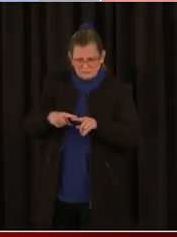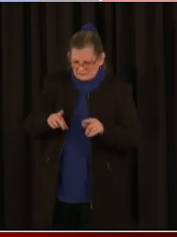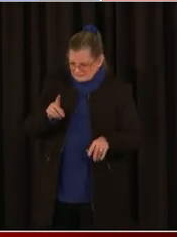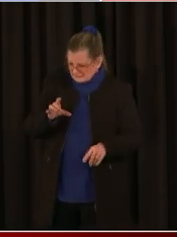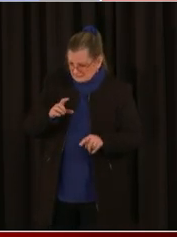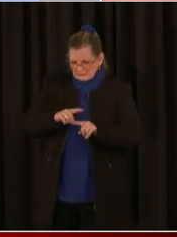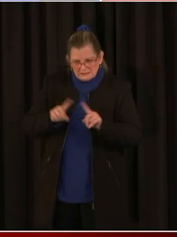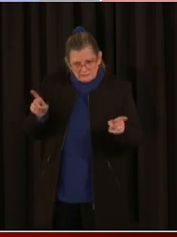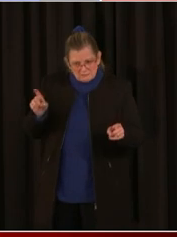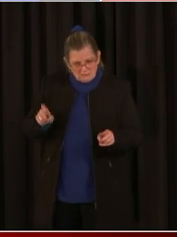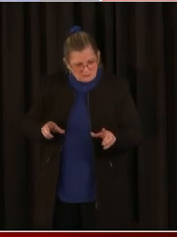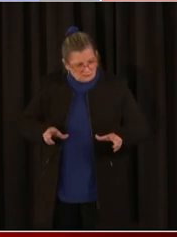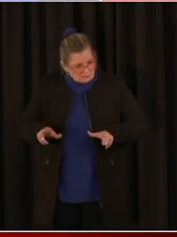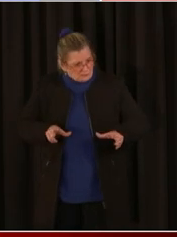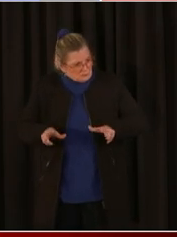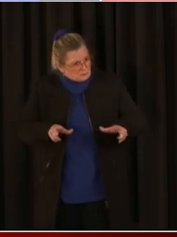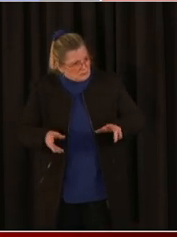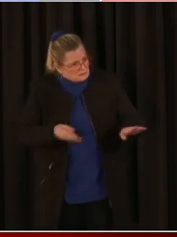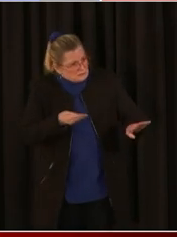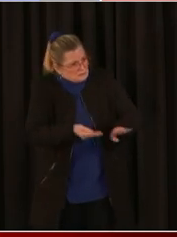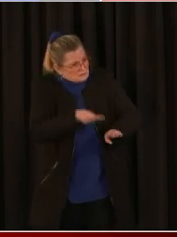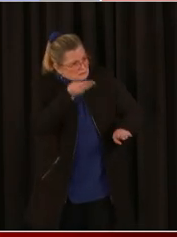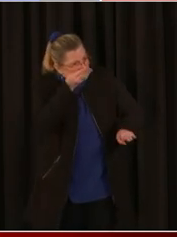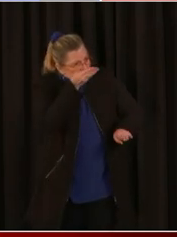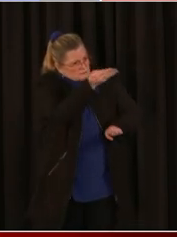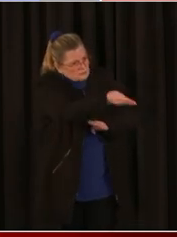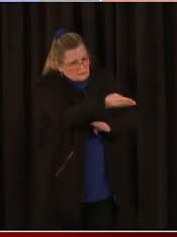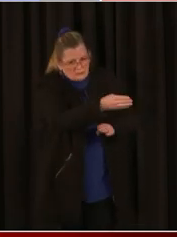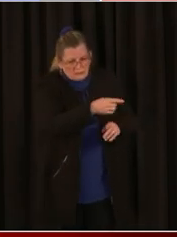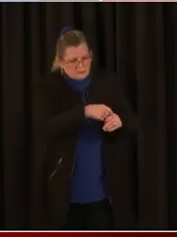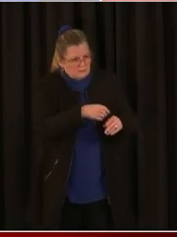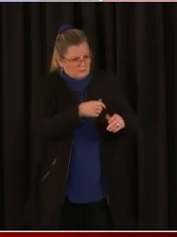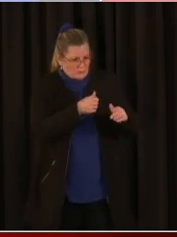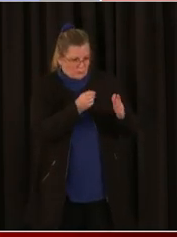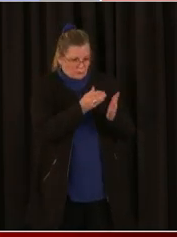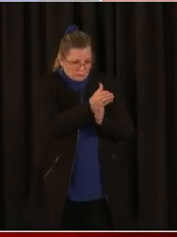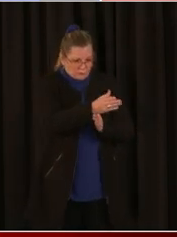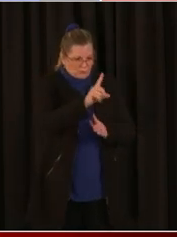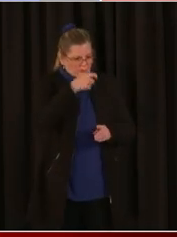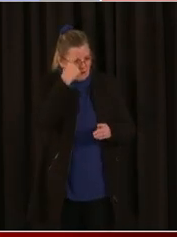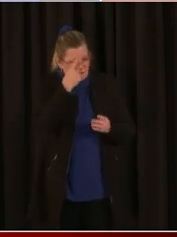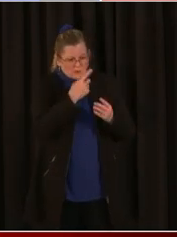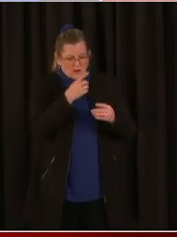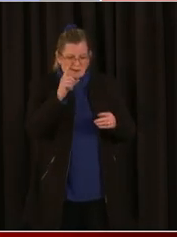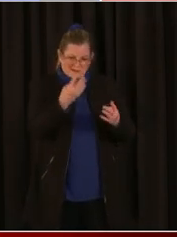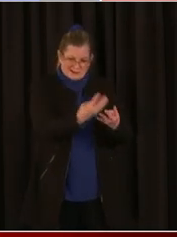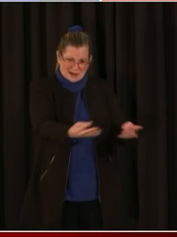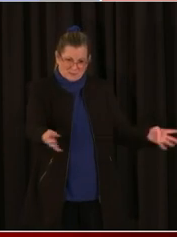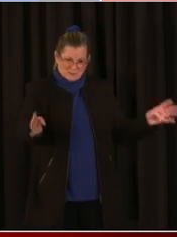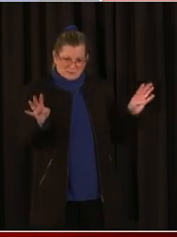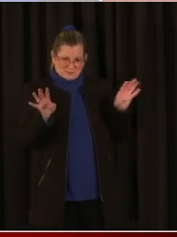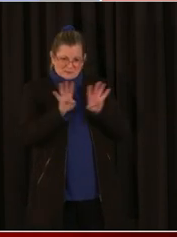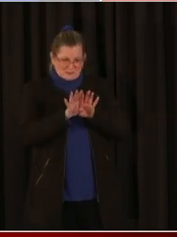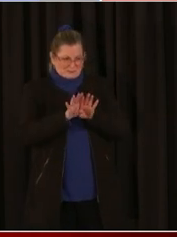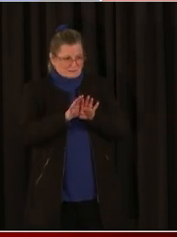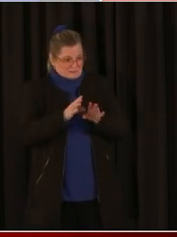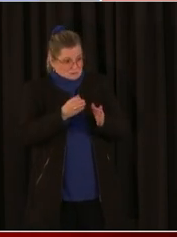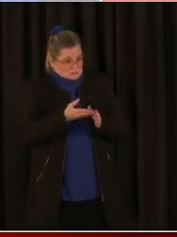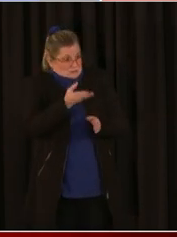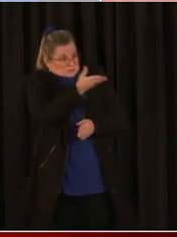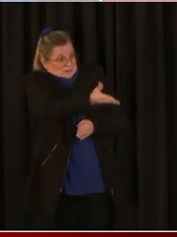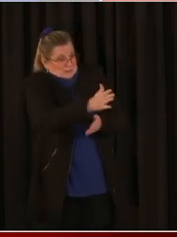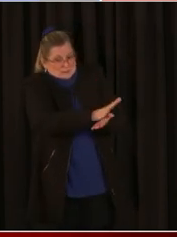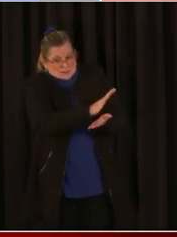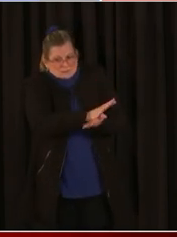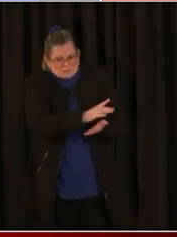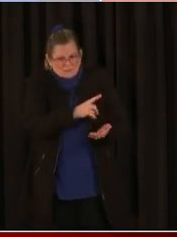but it affects us and a requirement they imposed on us. We literally cannot deliver the legislation. And what have they said? Have you talked to anybody up there